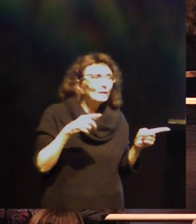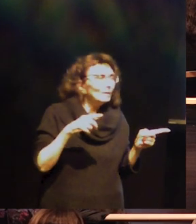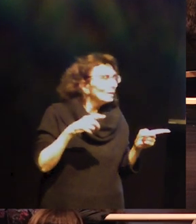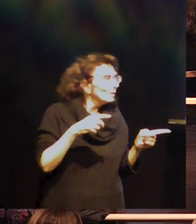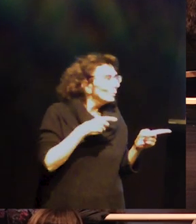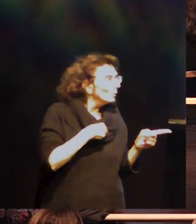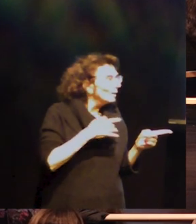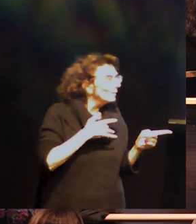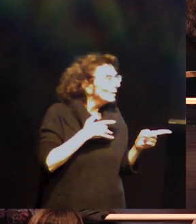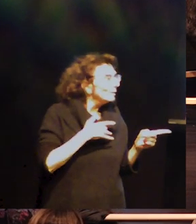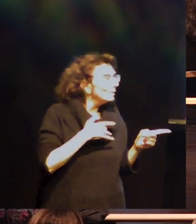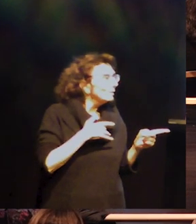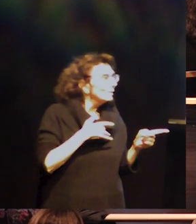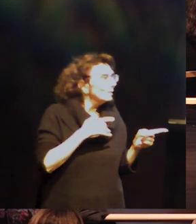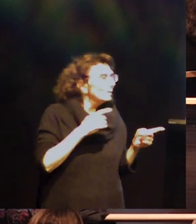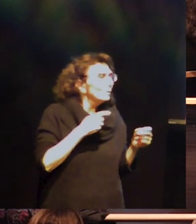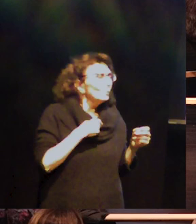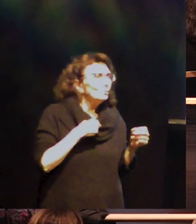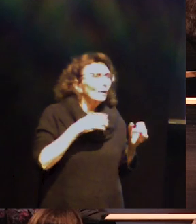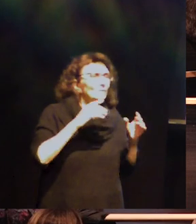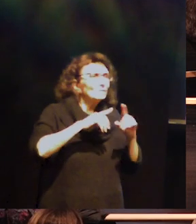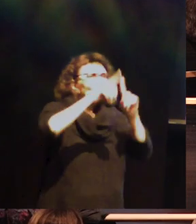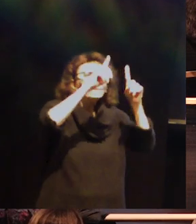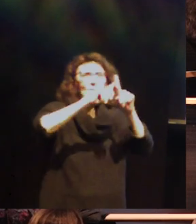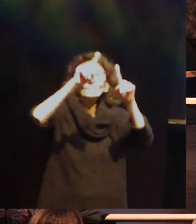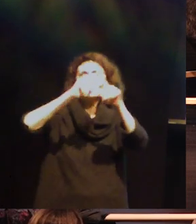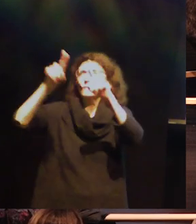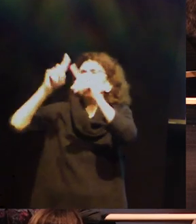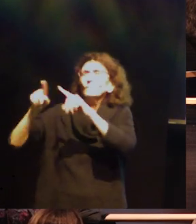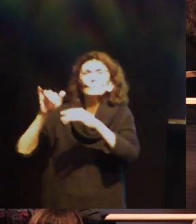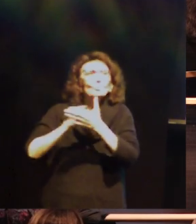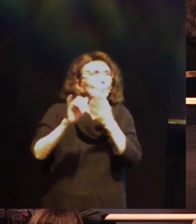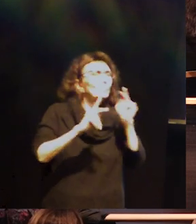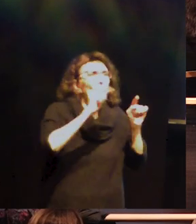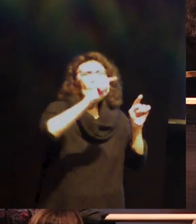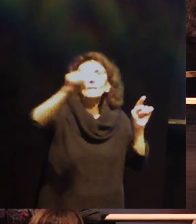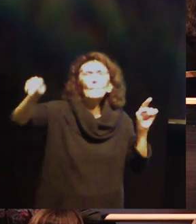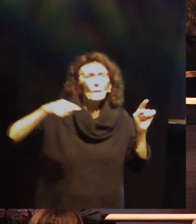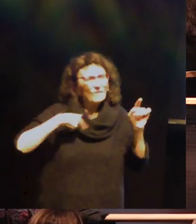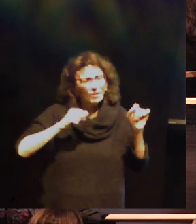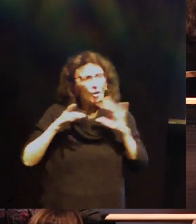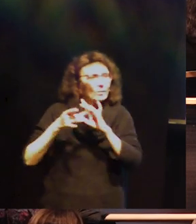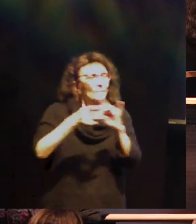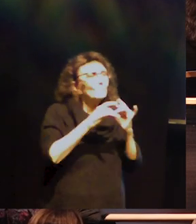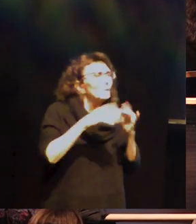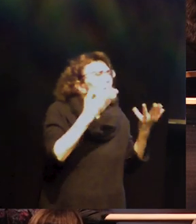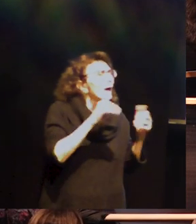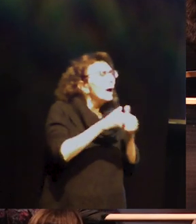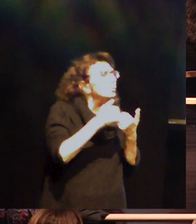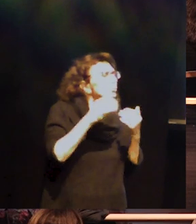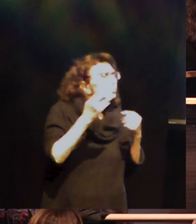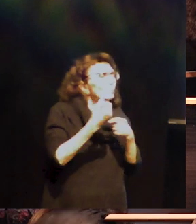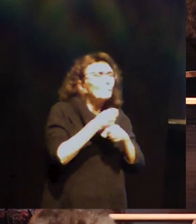what I felt, disparate New Yorkers, if you will, but you're so connected. Tell us a little bit about your creative